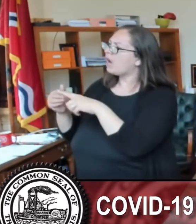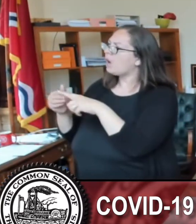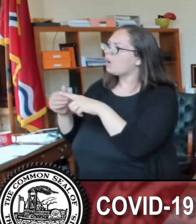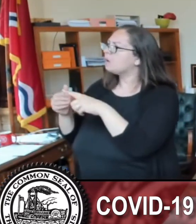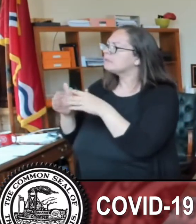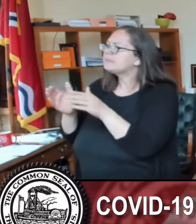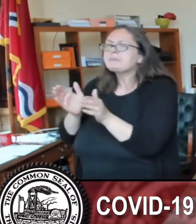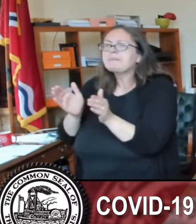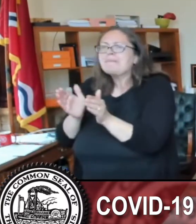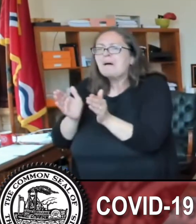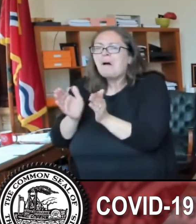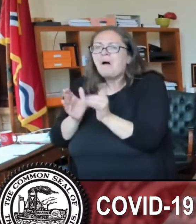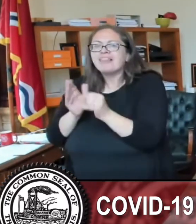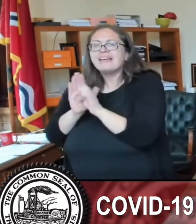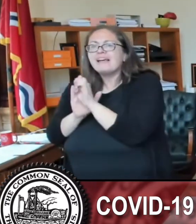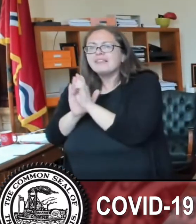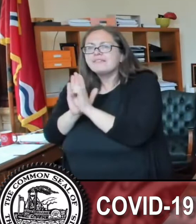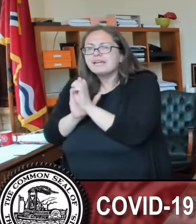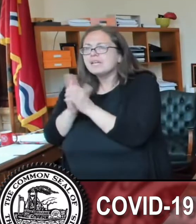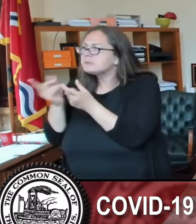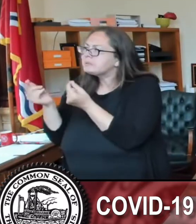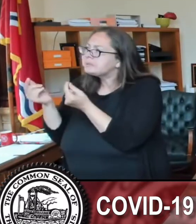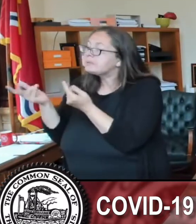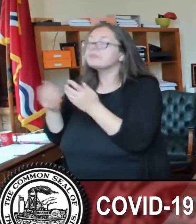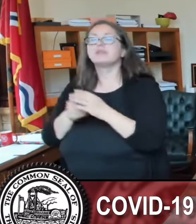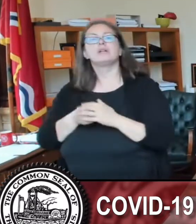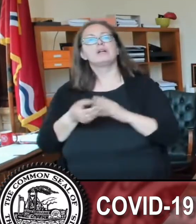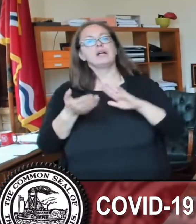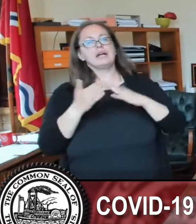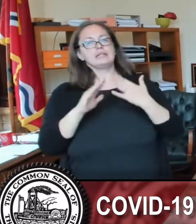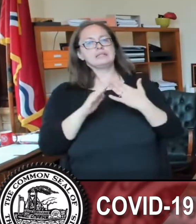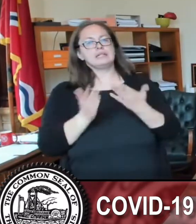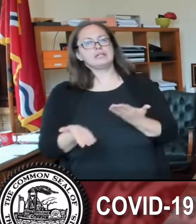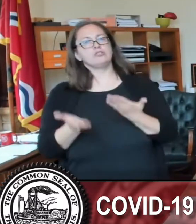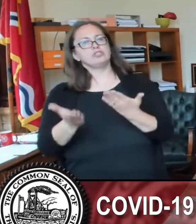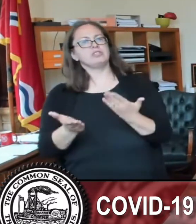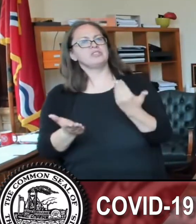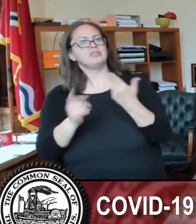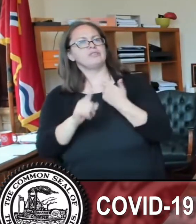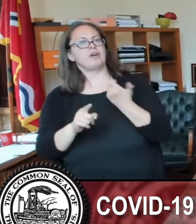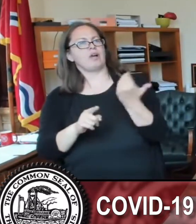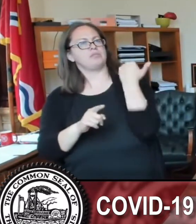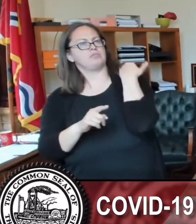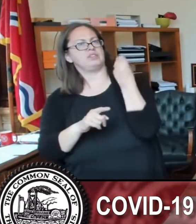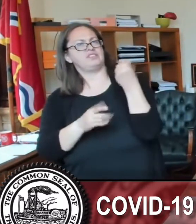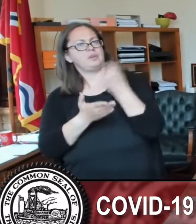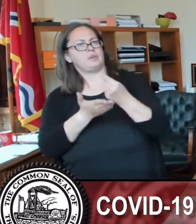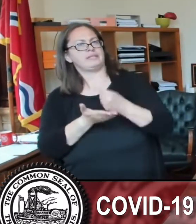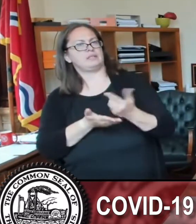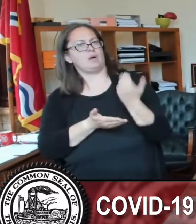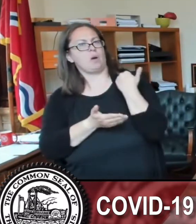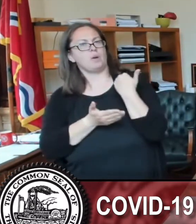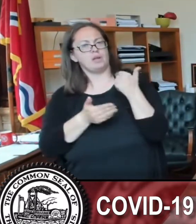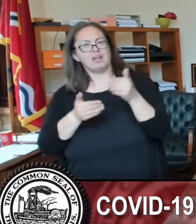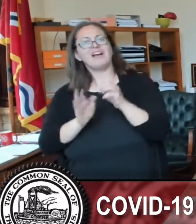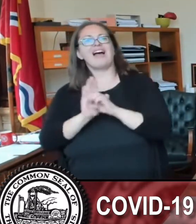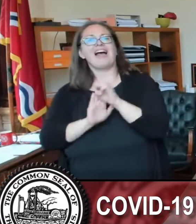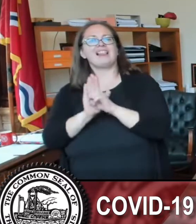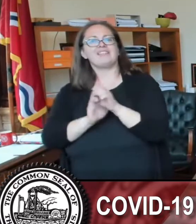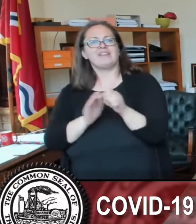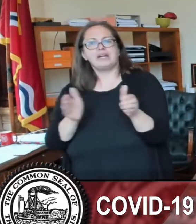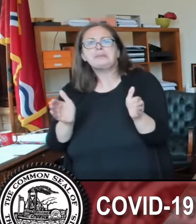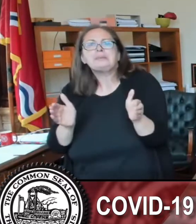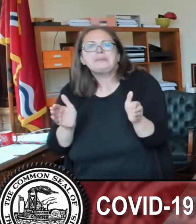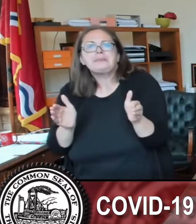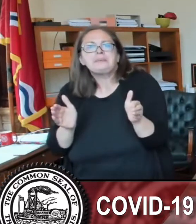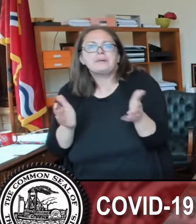like elevators? So in the city guidance that we put out a few weeks ago, small elevators really should only have 2